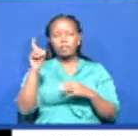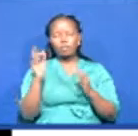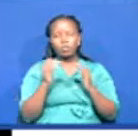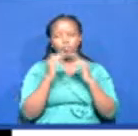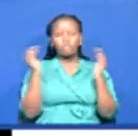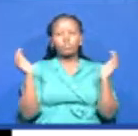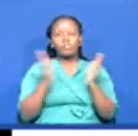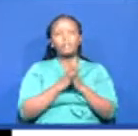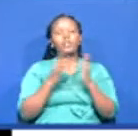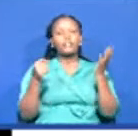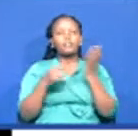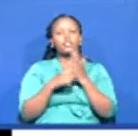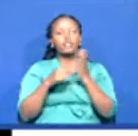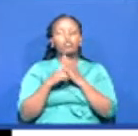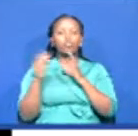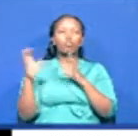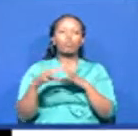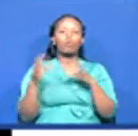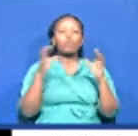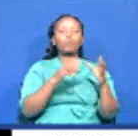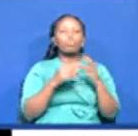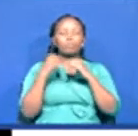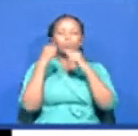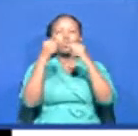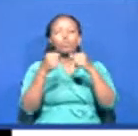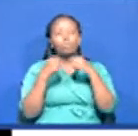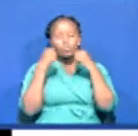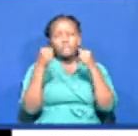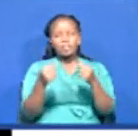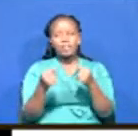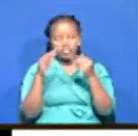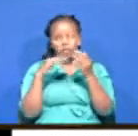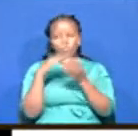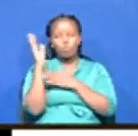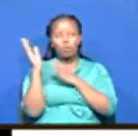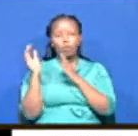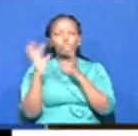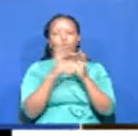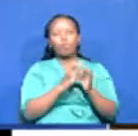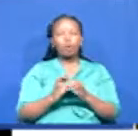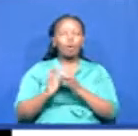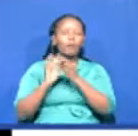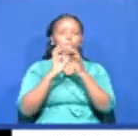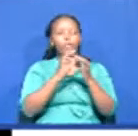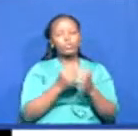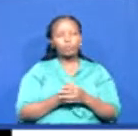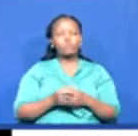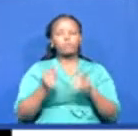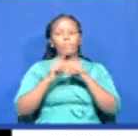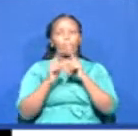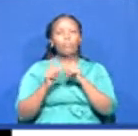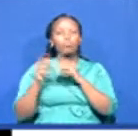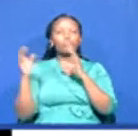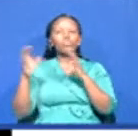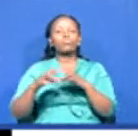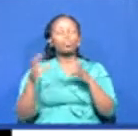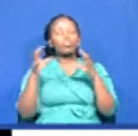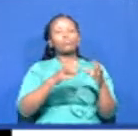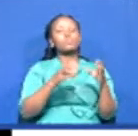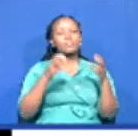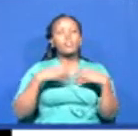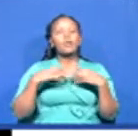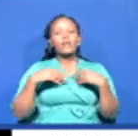to strengthen multi-agency interventions and collaborations. Our enforcement team actually seized counterfeit goods